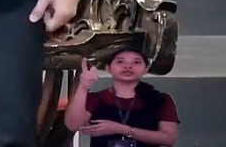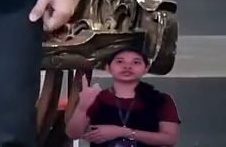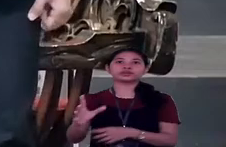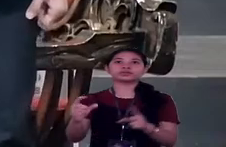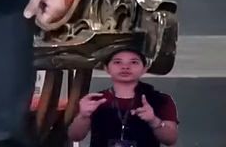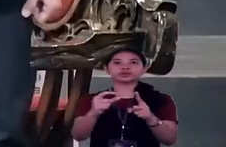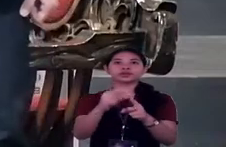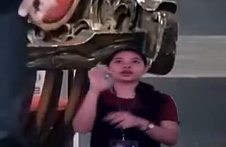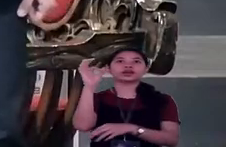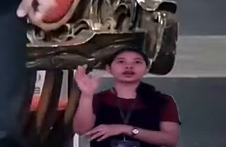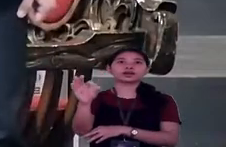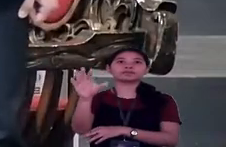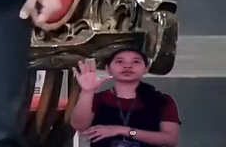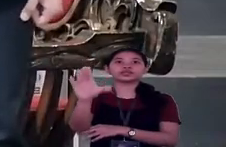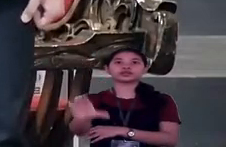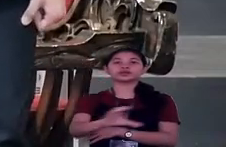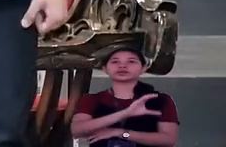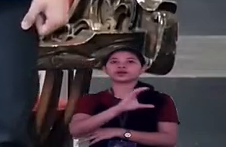word. Preach the word.